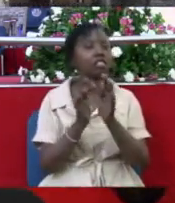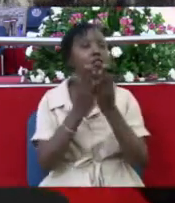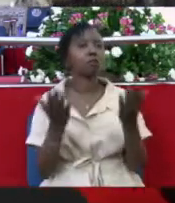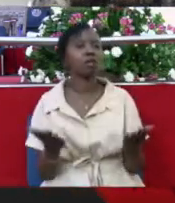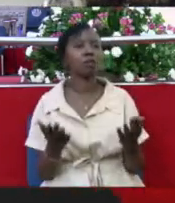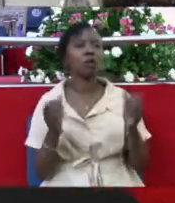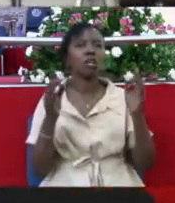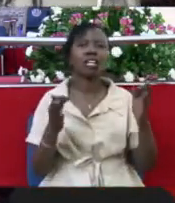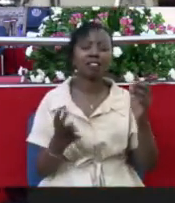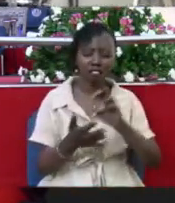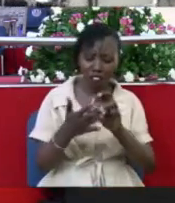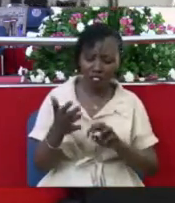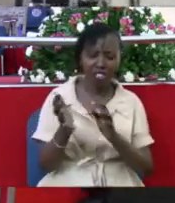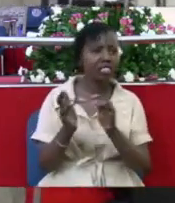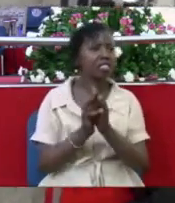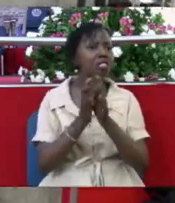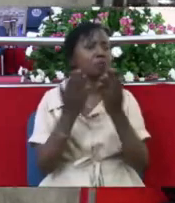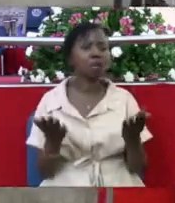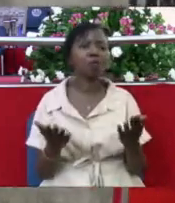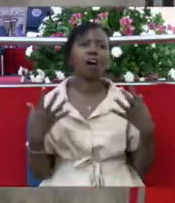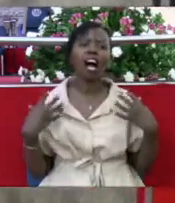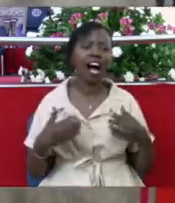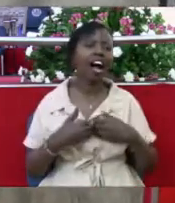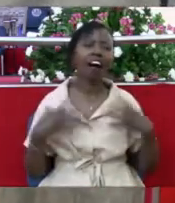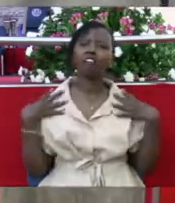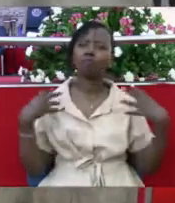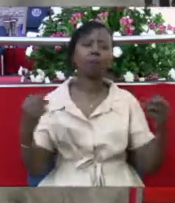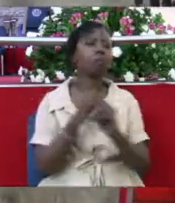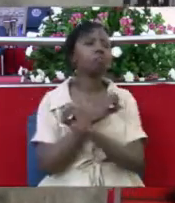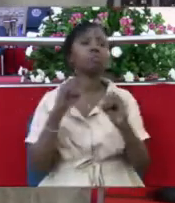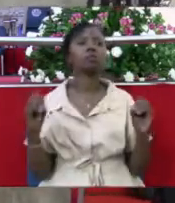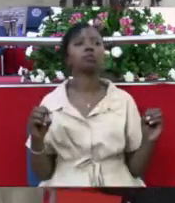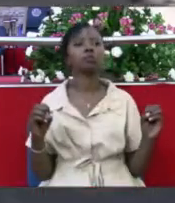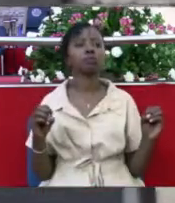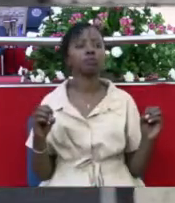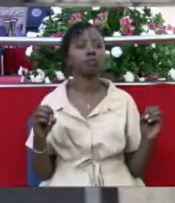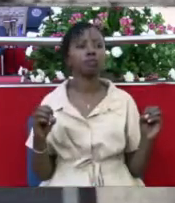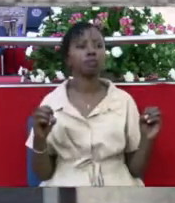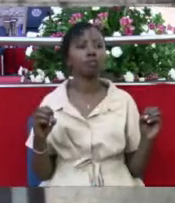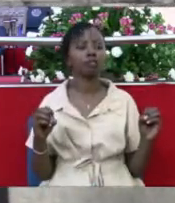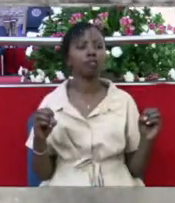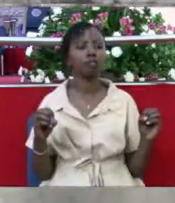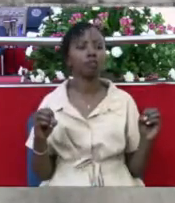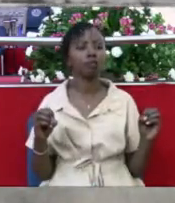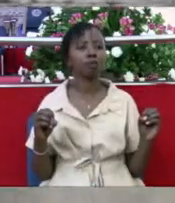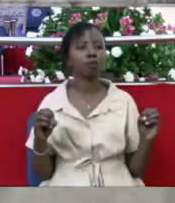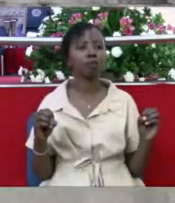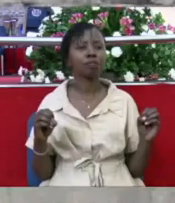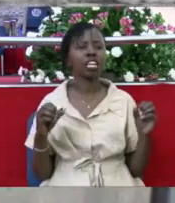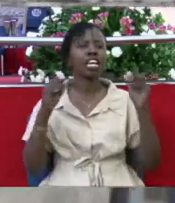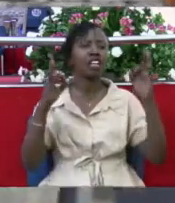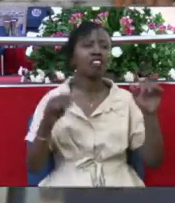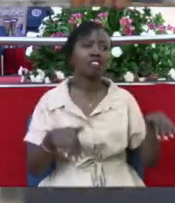God's word is a powerless believer. Muumini asiyesoma neno la Mungu basi hana nguvu. The believer who waits for Sunday to